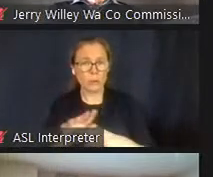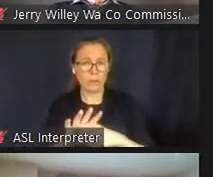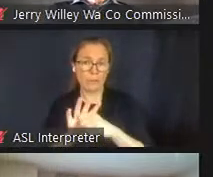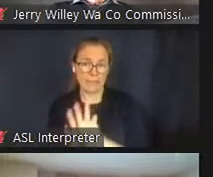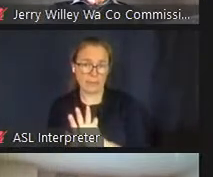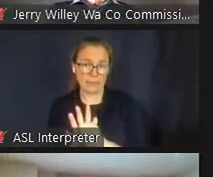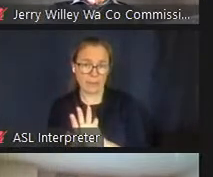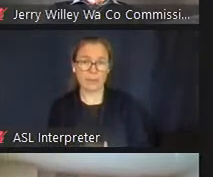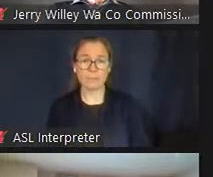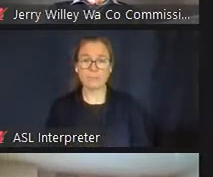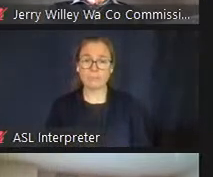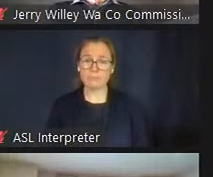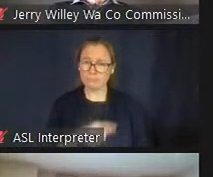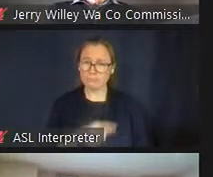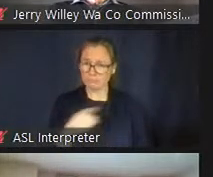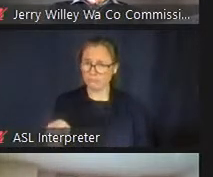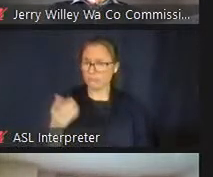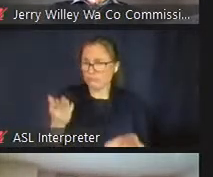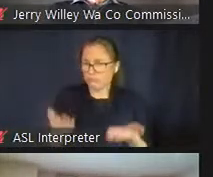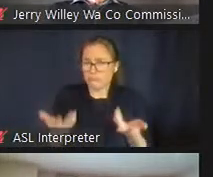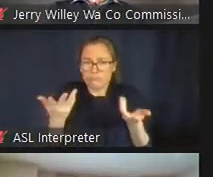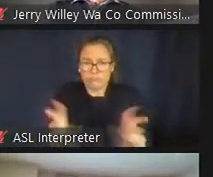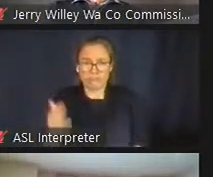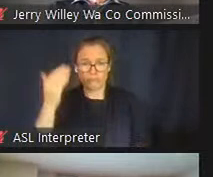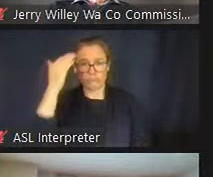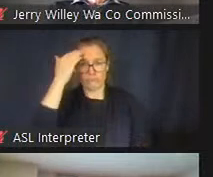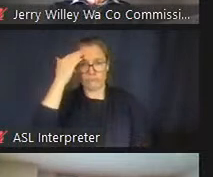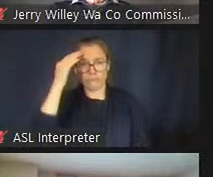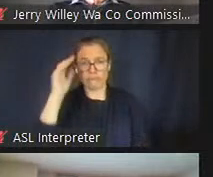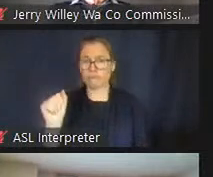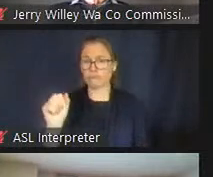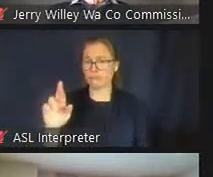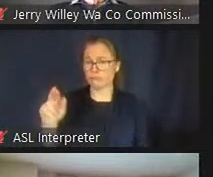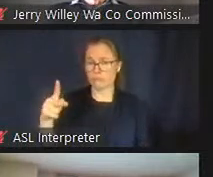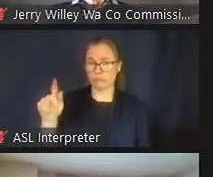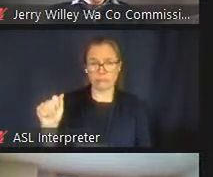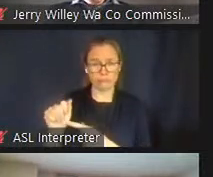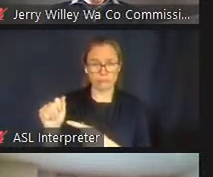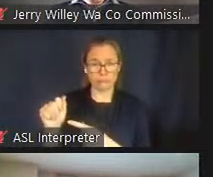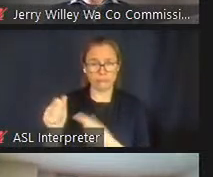You may be familiar with some of the aspects of ARPA already, perhaps if you